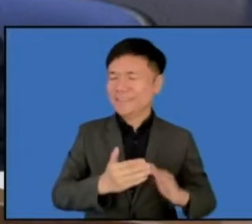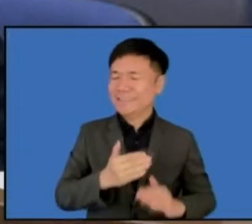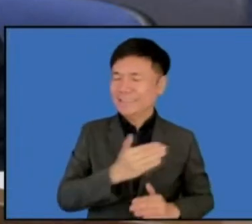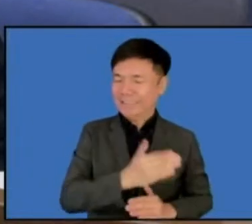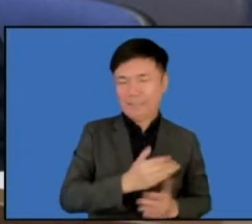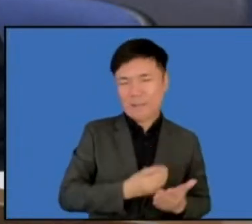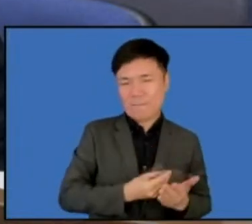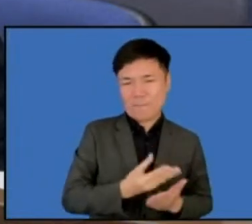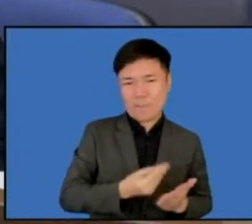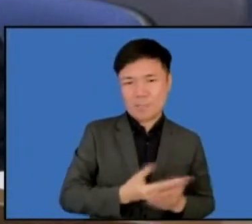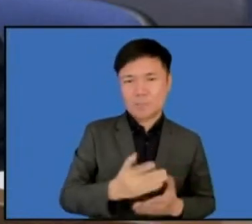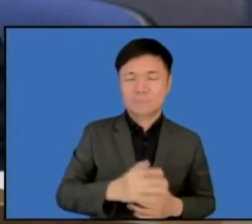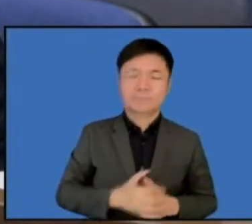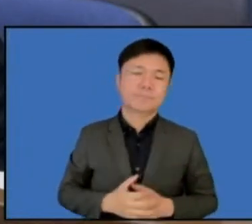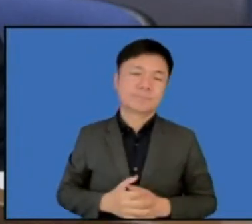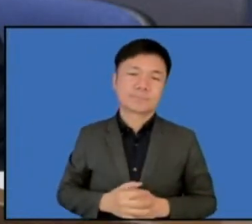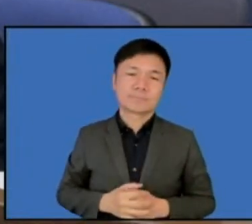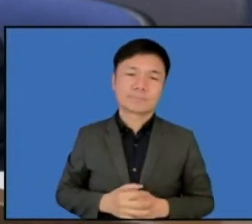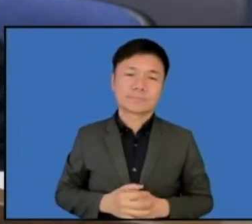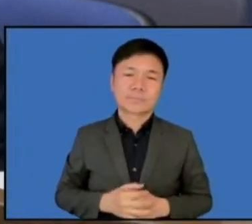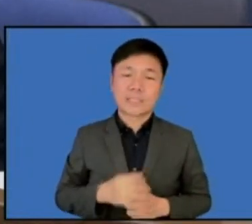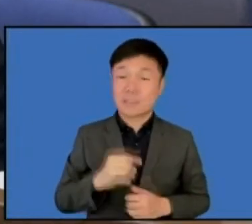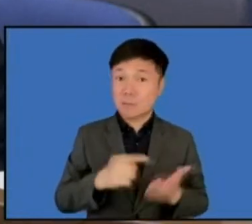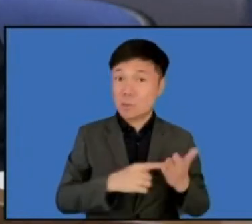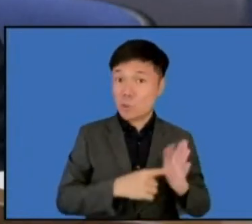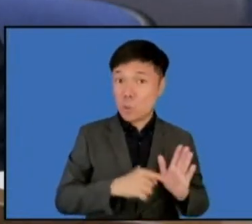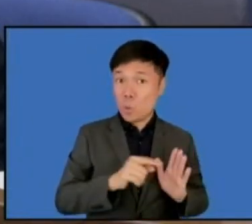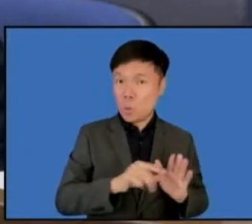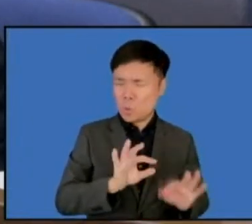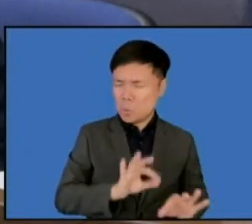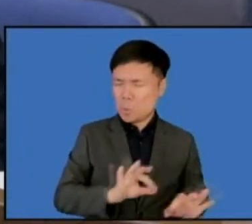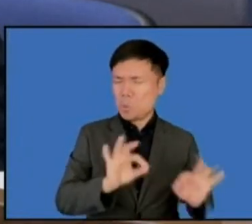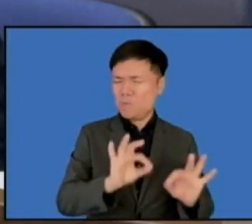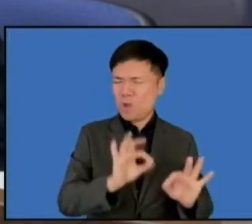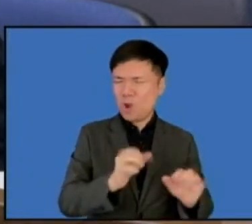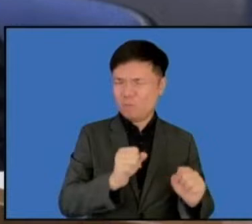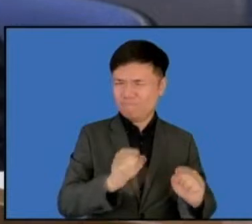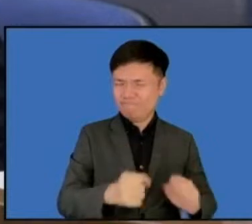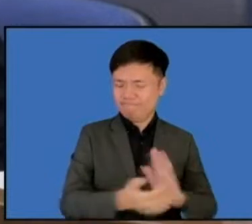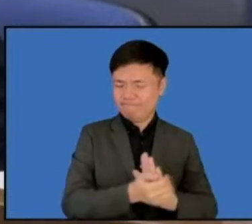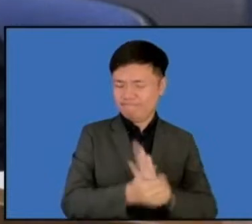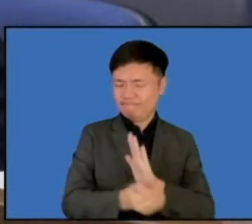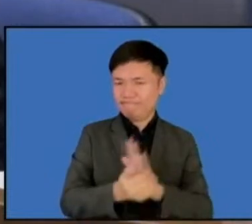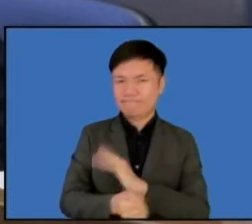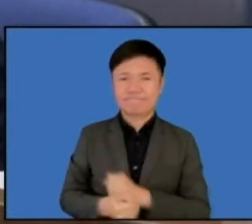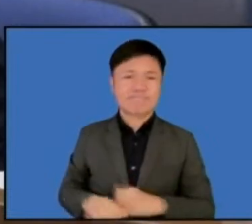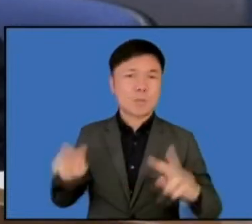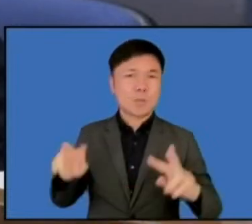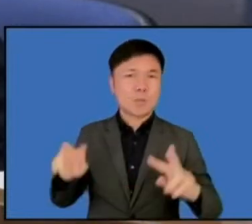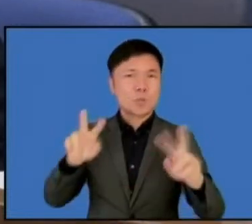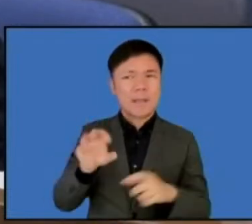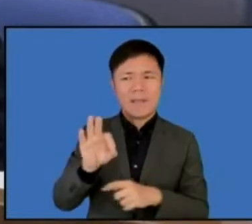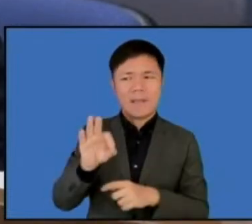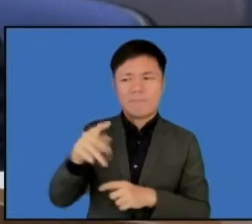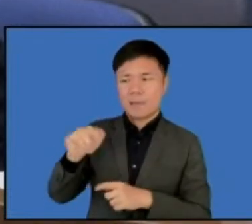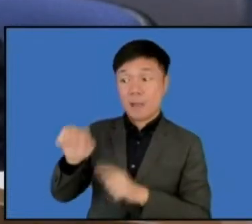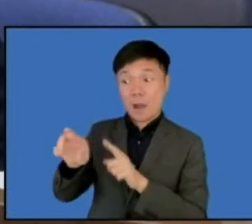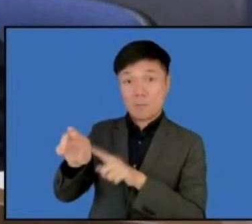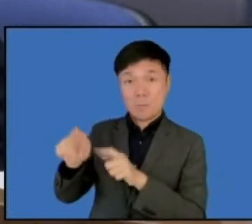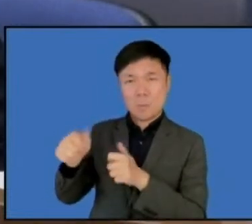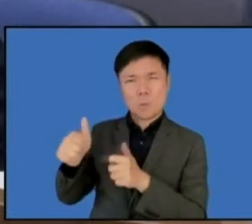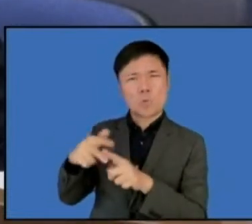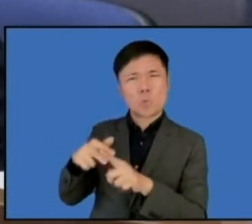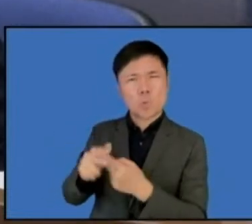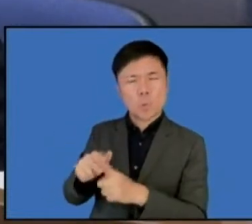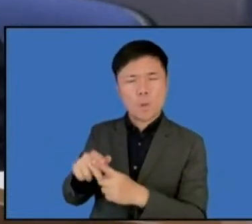intersectional approach, aims to shift power, and builds the capacity of all. FPAR fosters collective action and is based on established